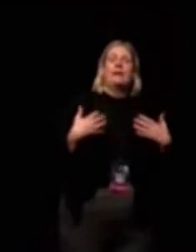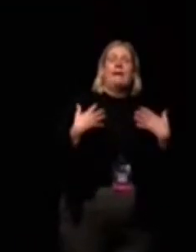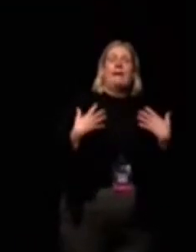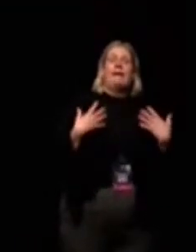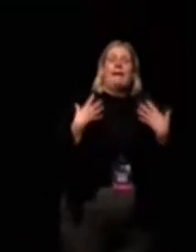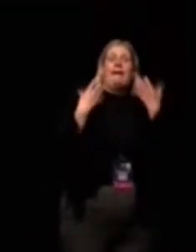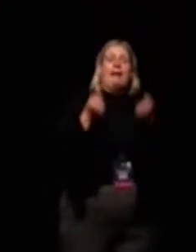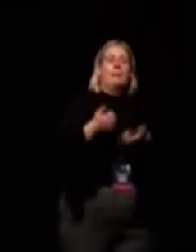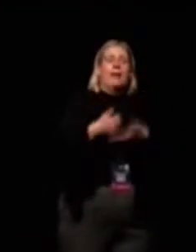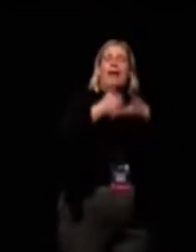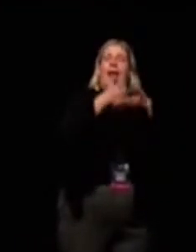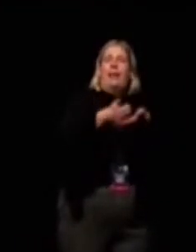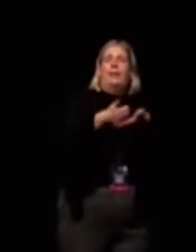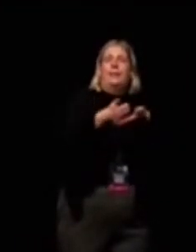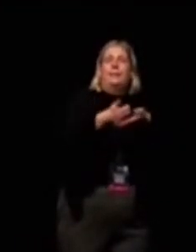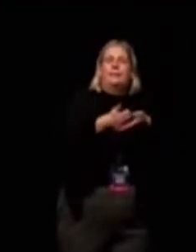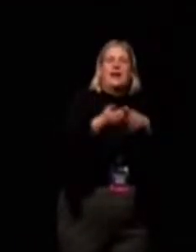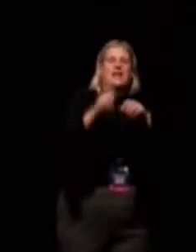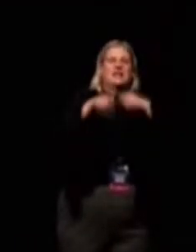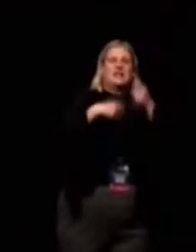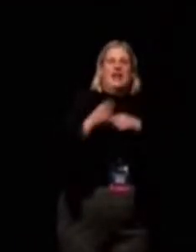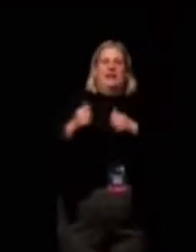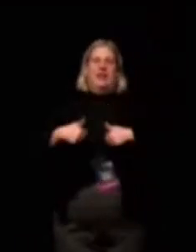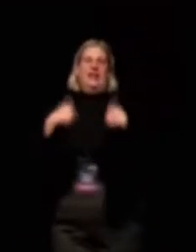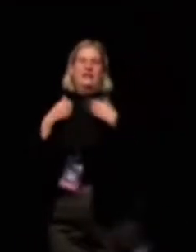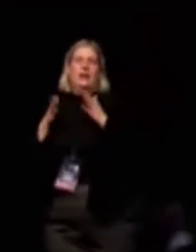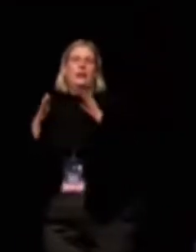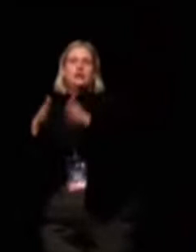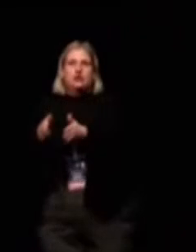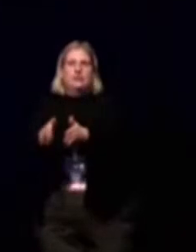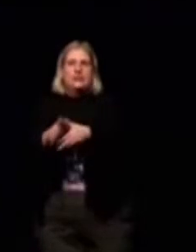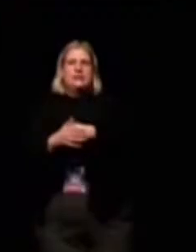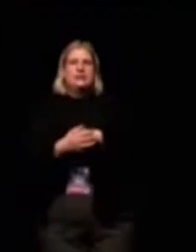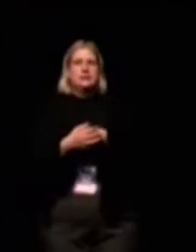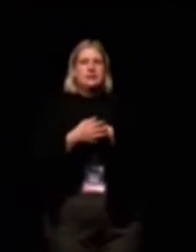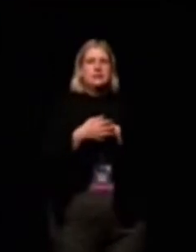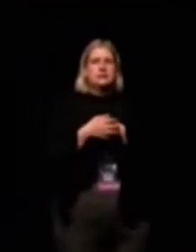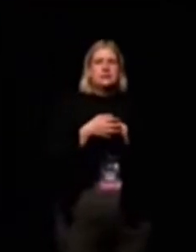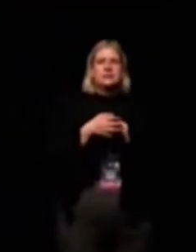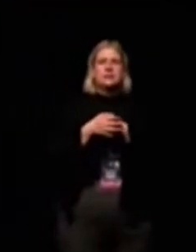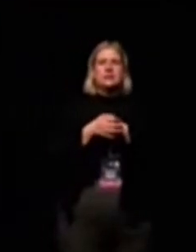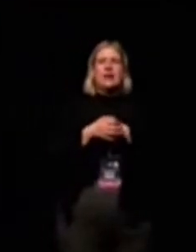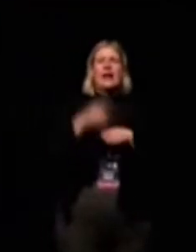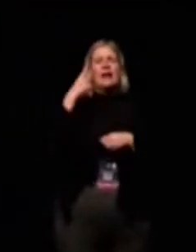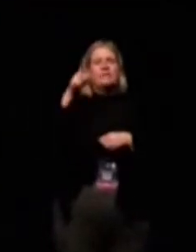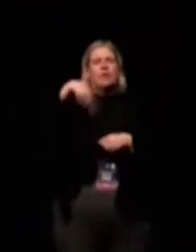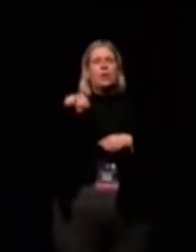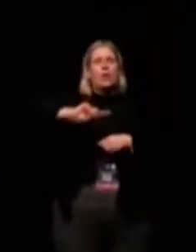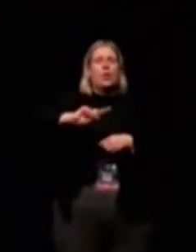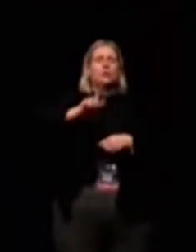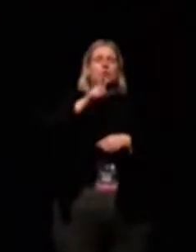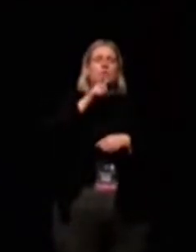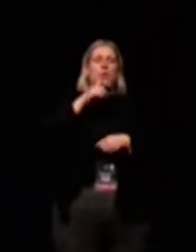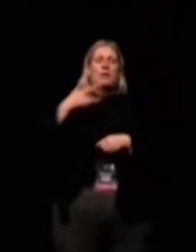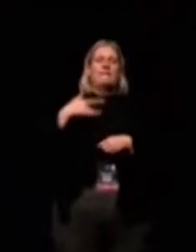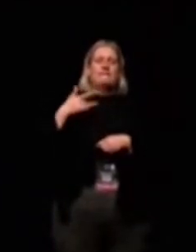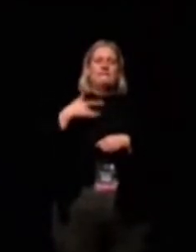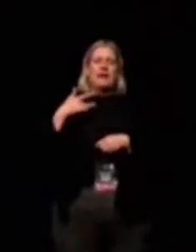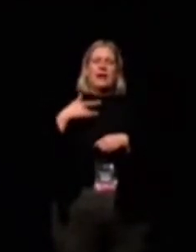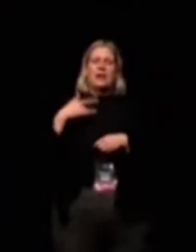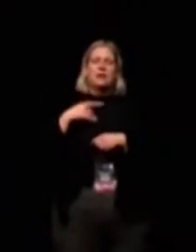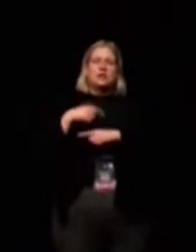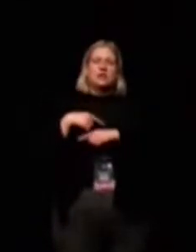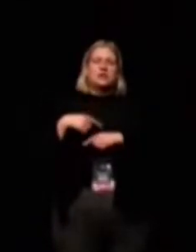the streets. And especially mental health services for those who've been so knocked down by this pandemic. And we also believe